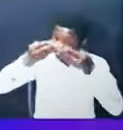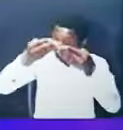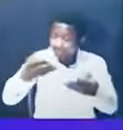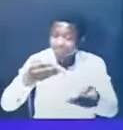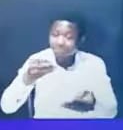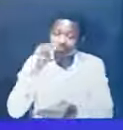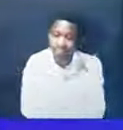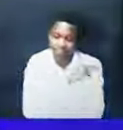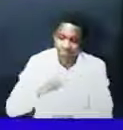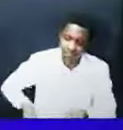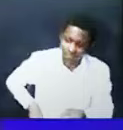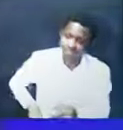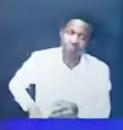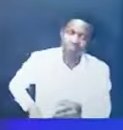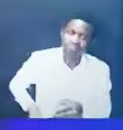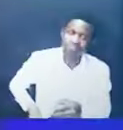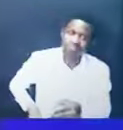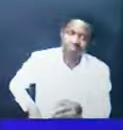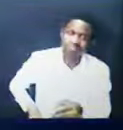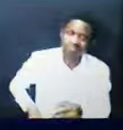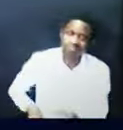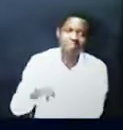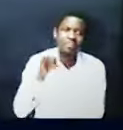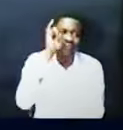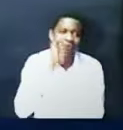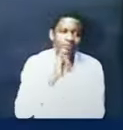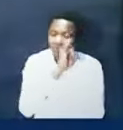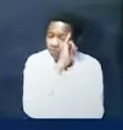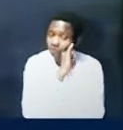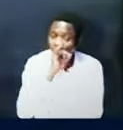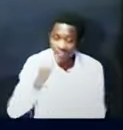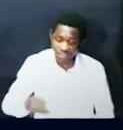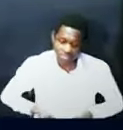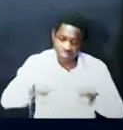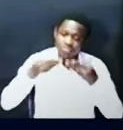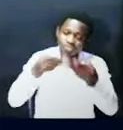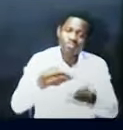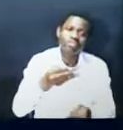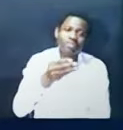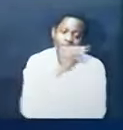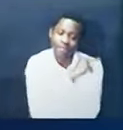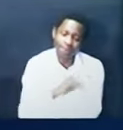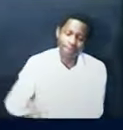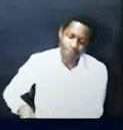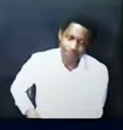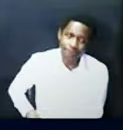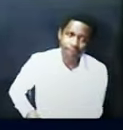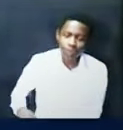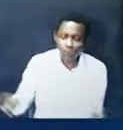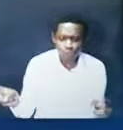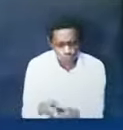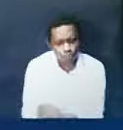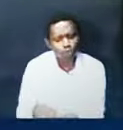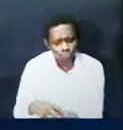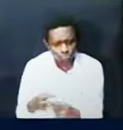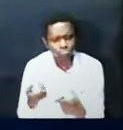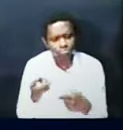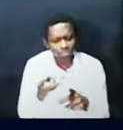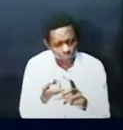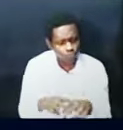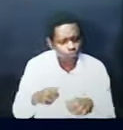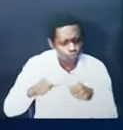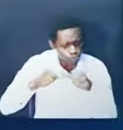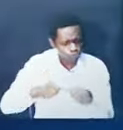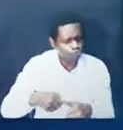no emai. So they kept spreading. Enti wokoso a ehwete. The Jews kept penetrating nations